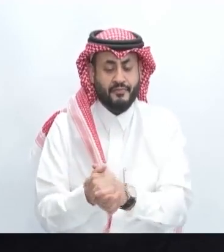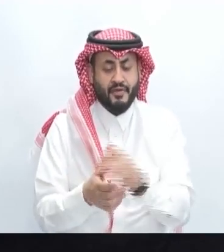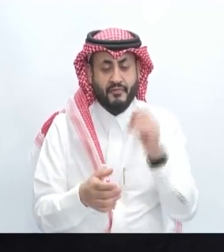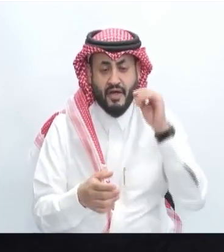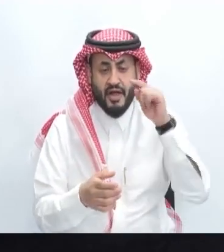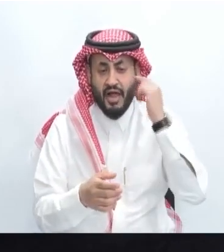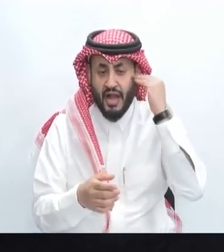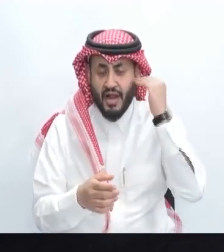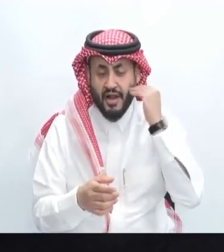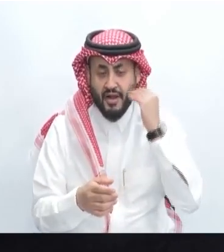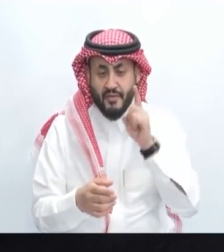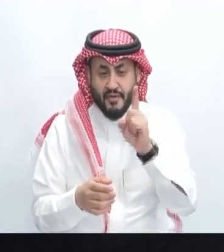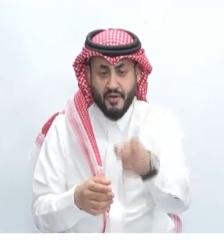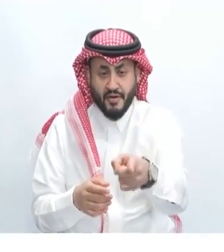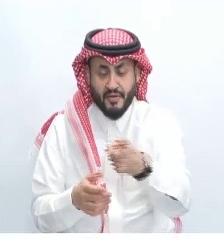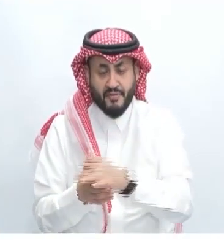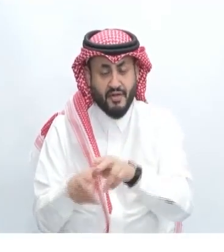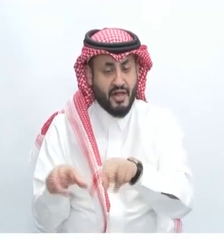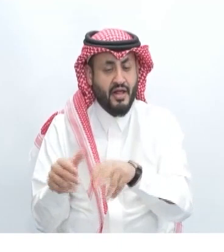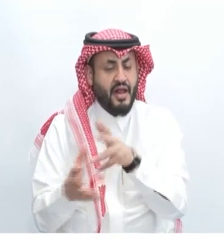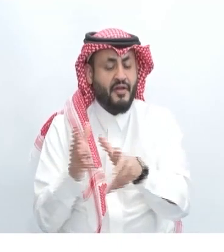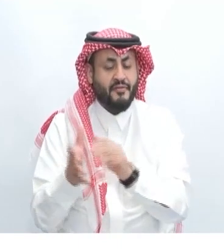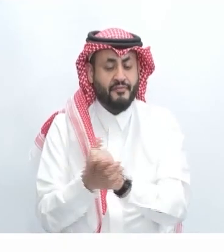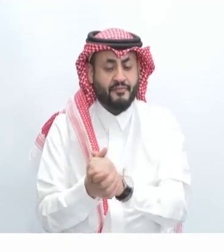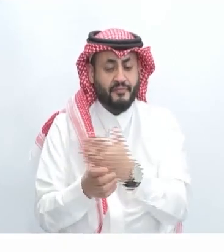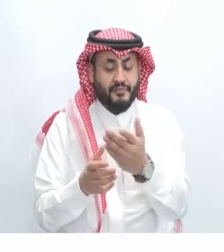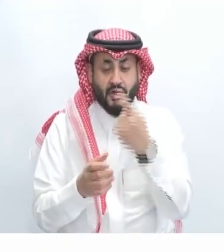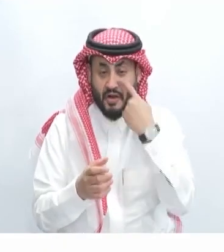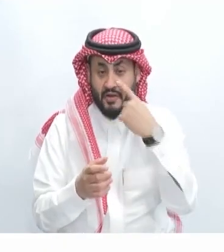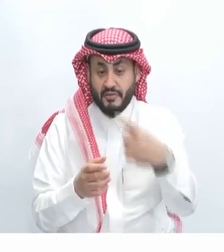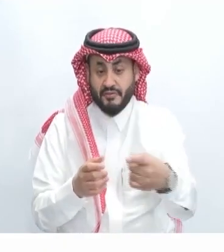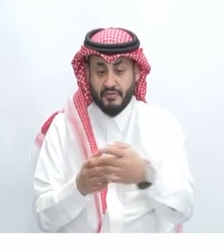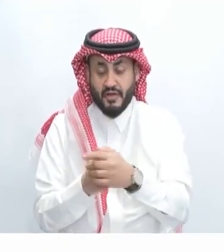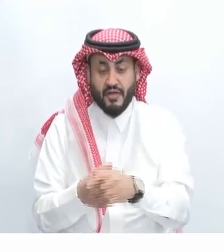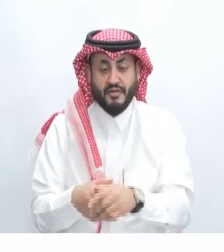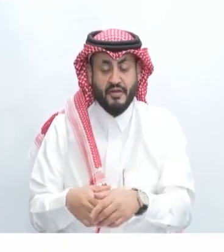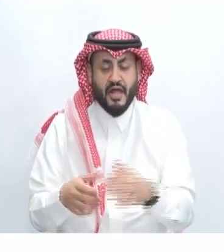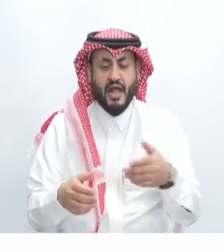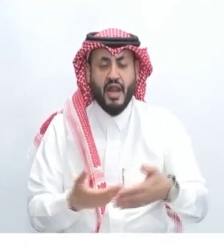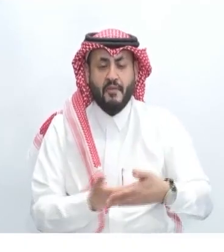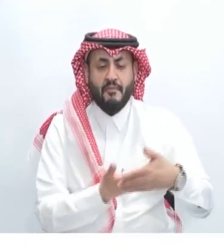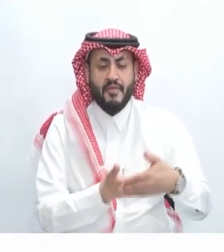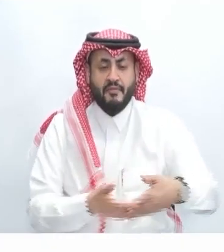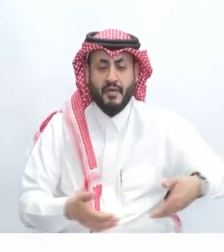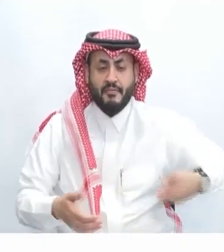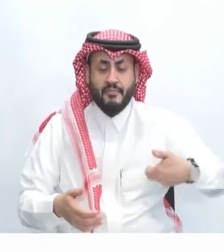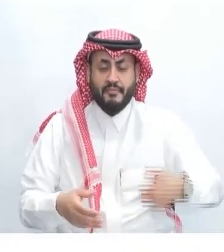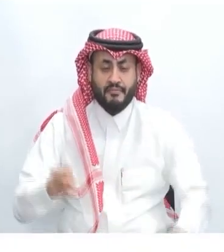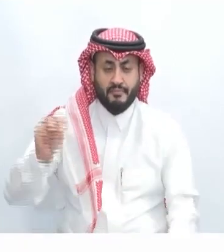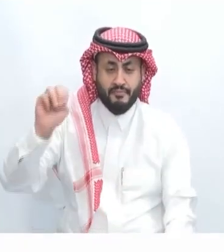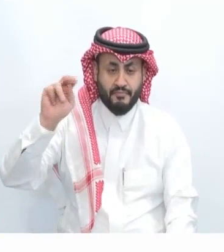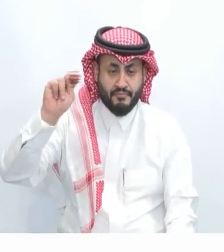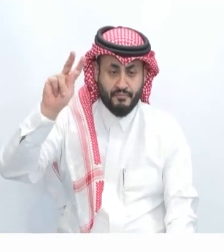sister pointed to the animal and she says, "Look, it's a baby monkey.